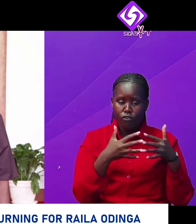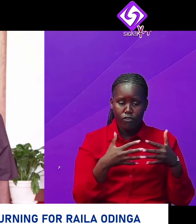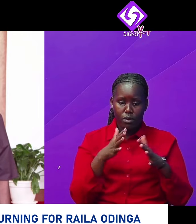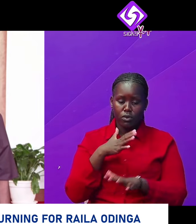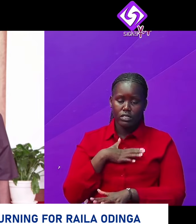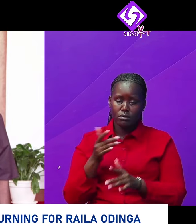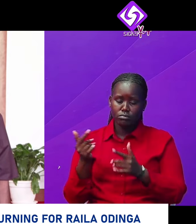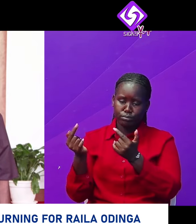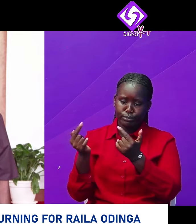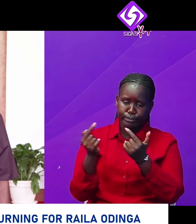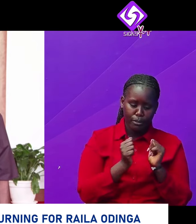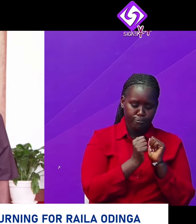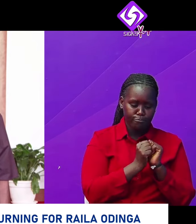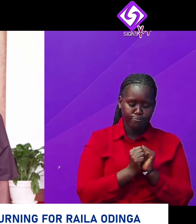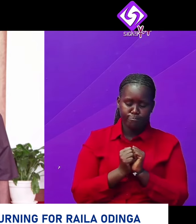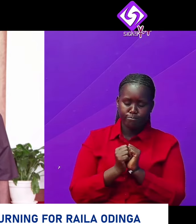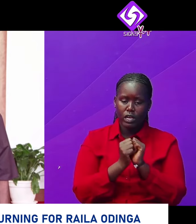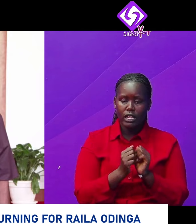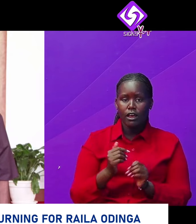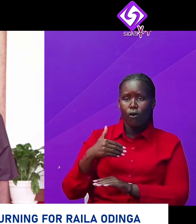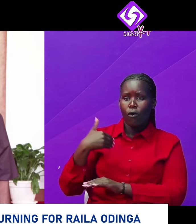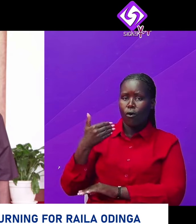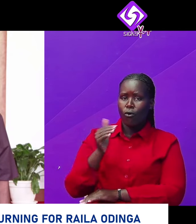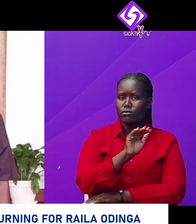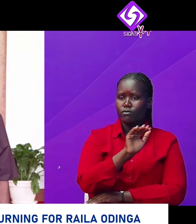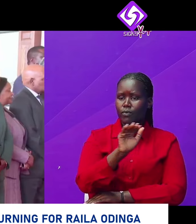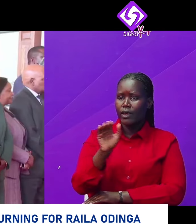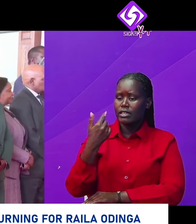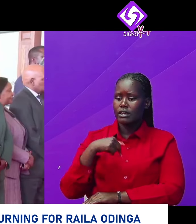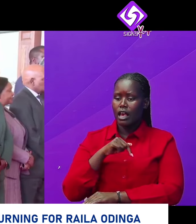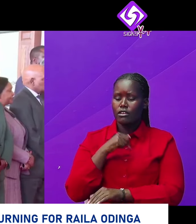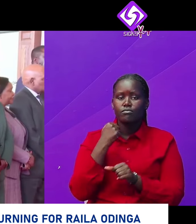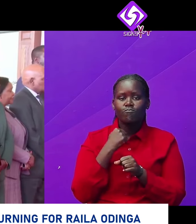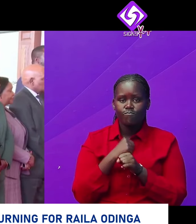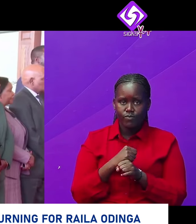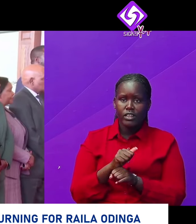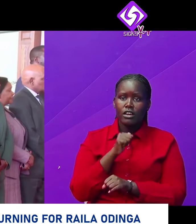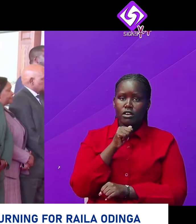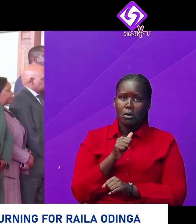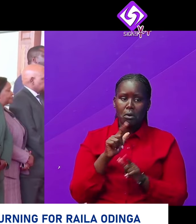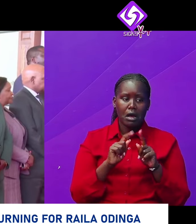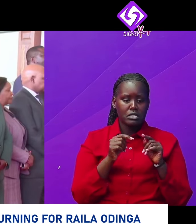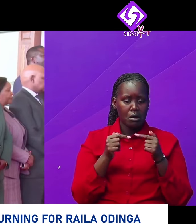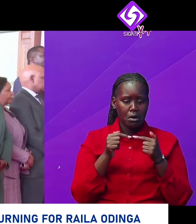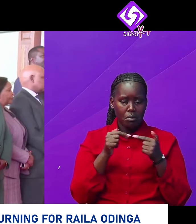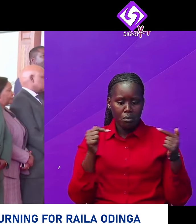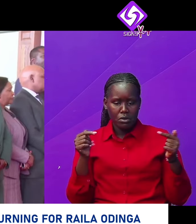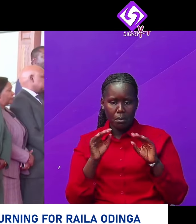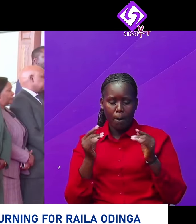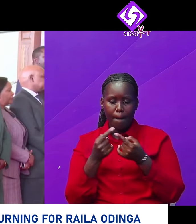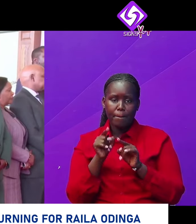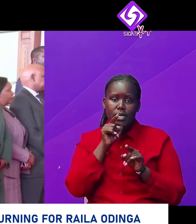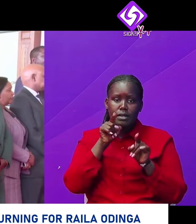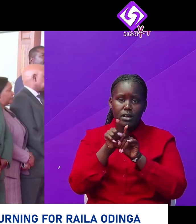together as he always urged us to do, not as rivals, but as brothers and sisters